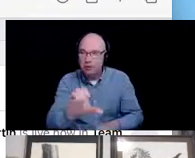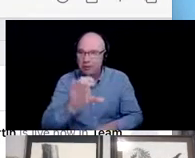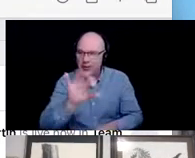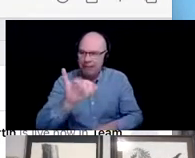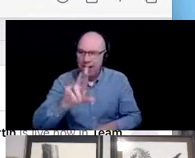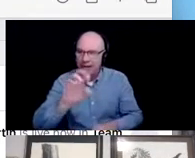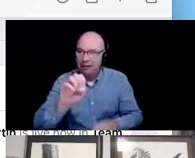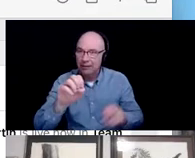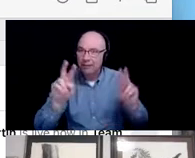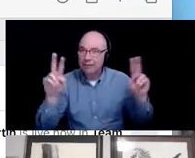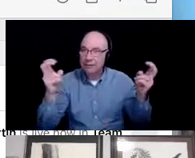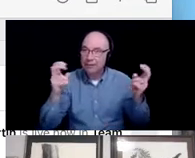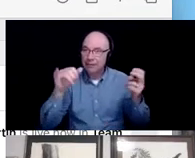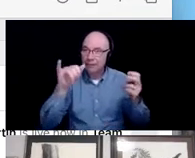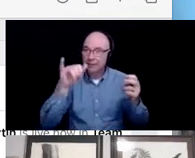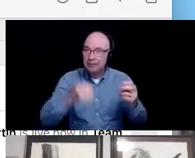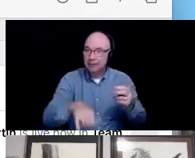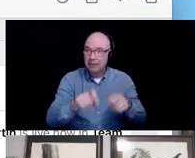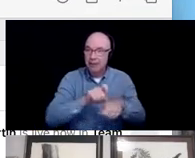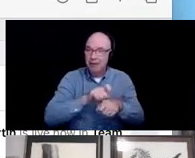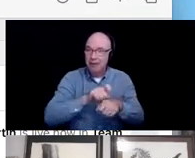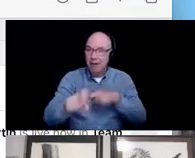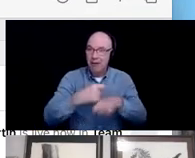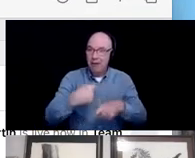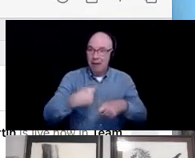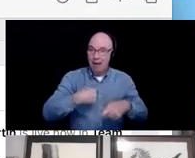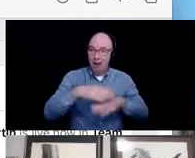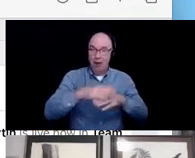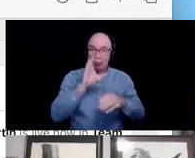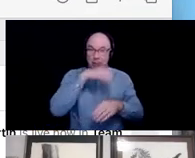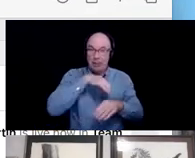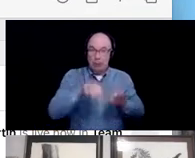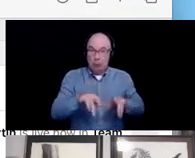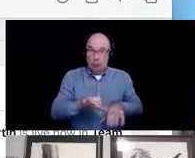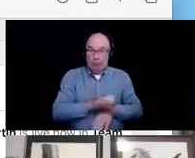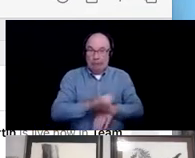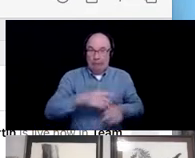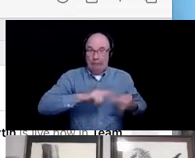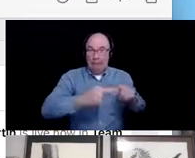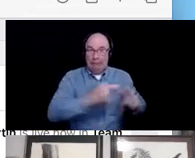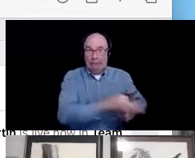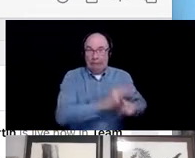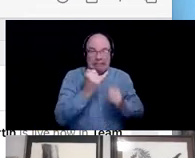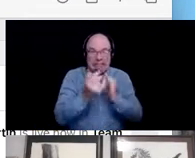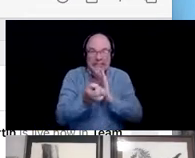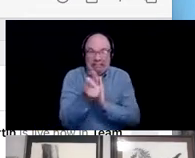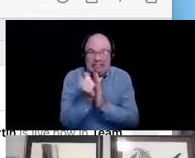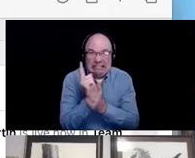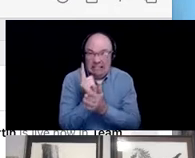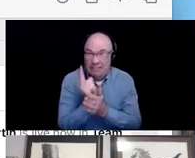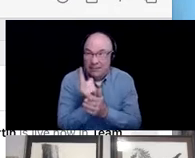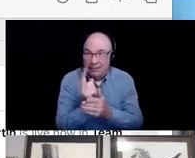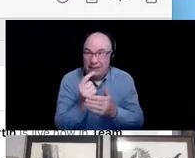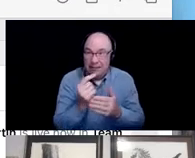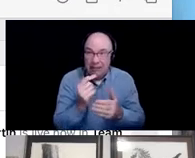here on the Spark call, and I am on a strange computer. I had to borrow my son's computer, super last minute. And so I can't even tell. It